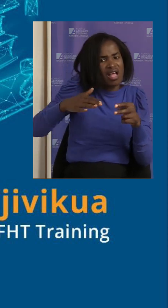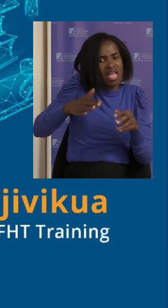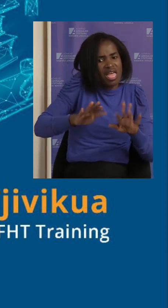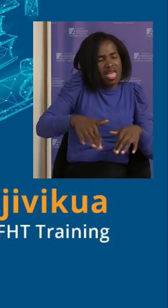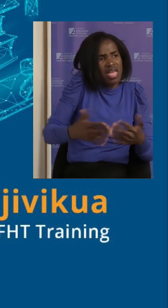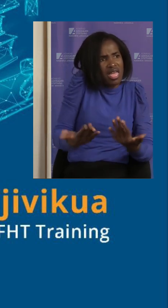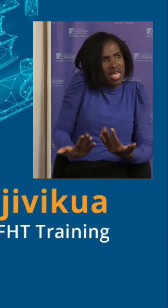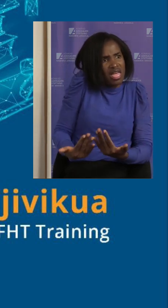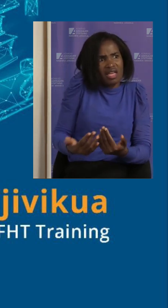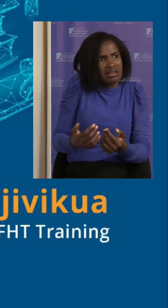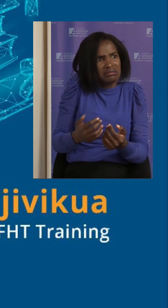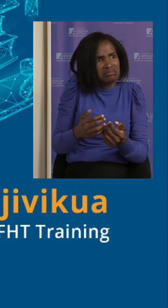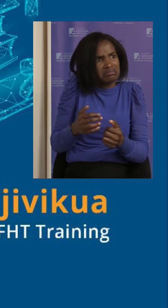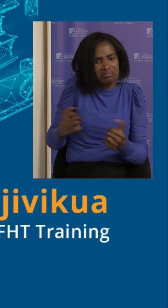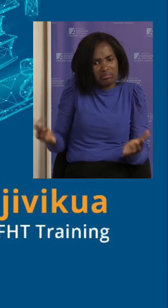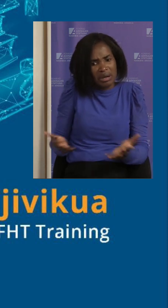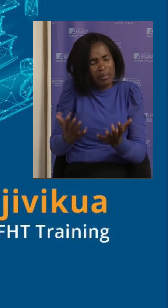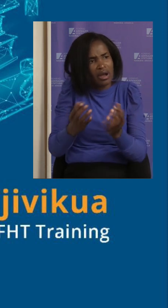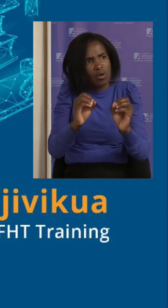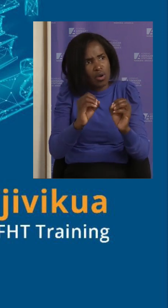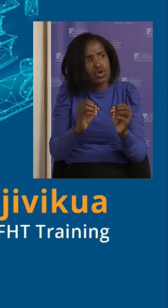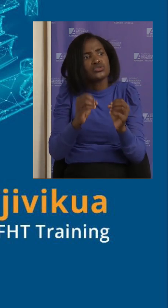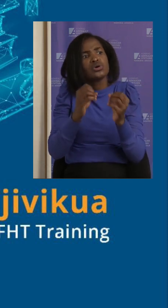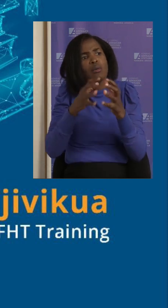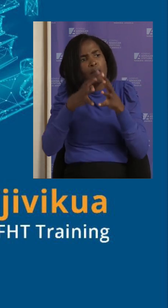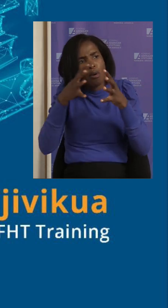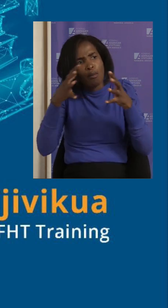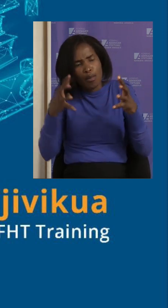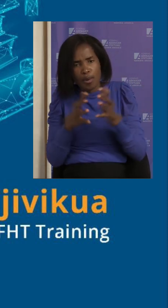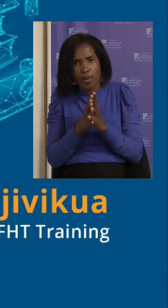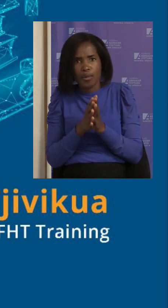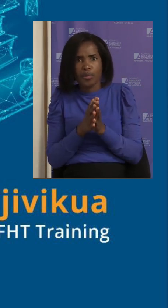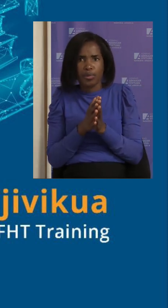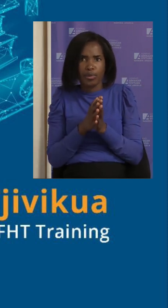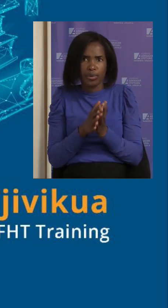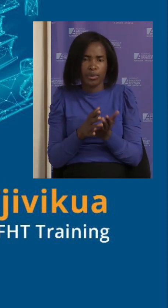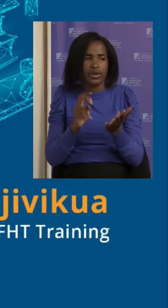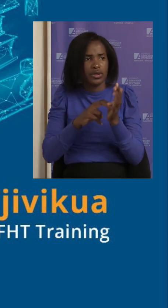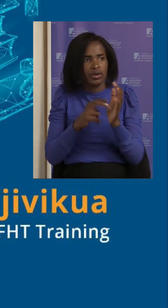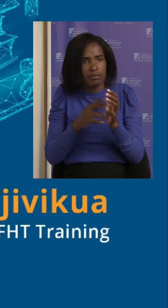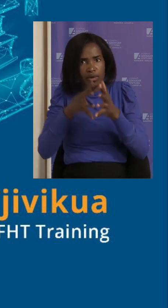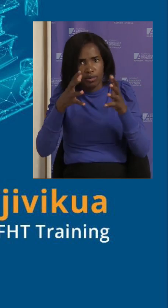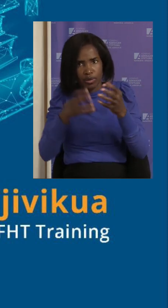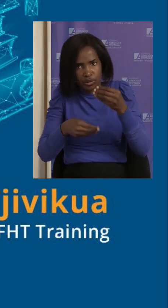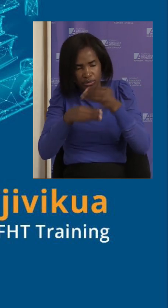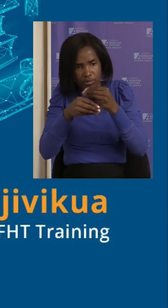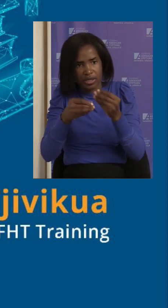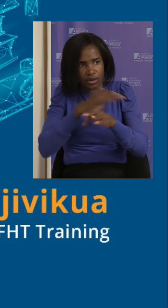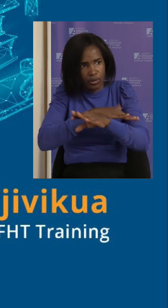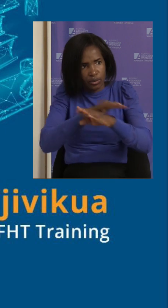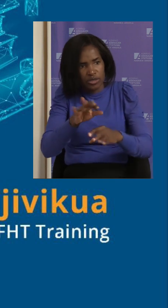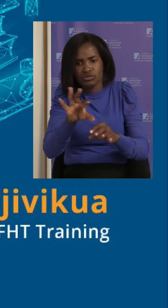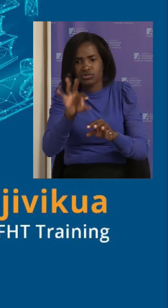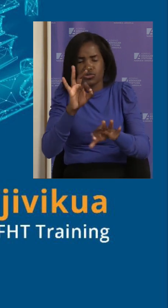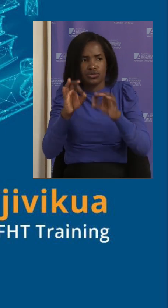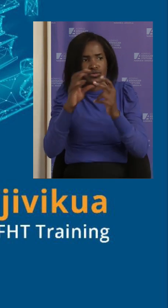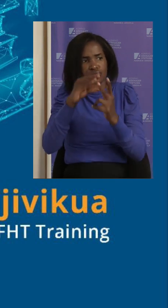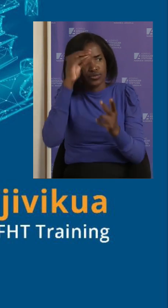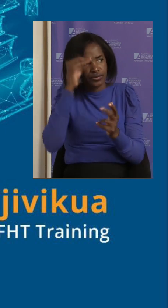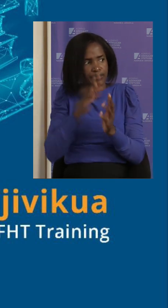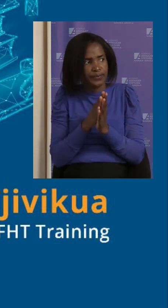a sufficient number of this subject must be made available in the curriculum in order to create pathways of choice for